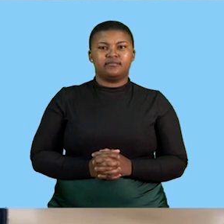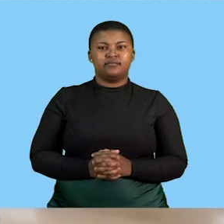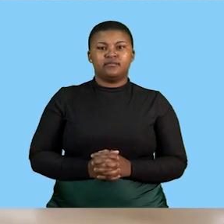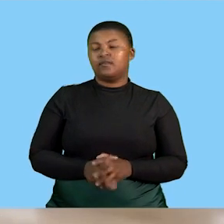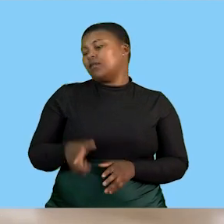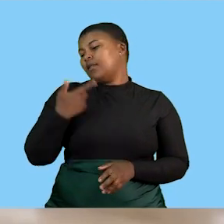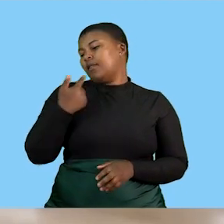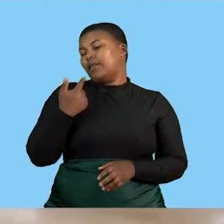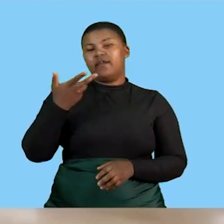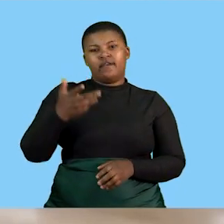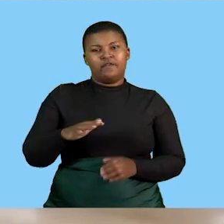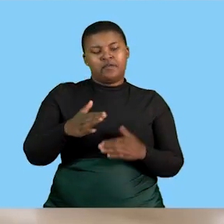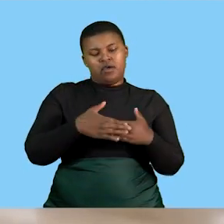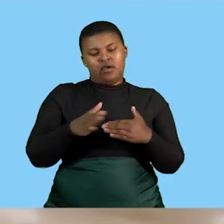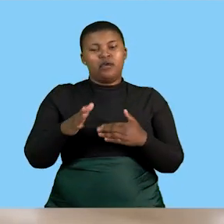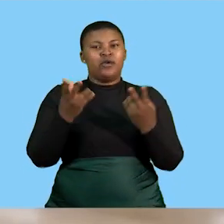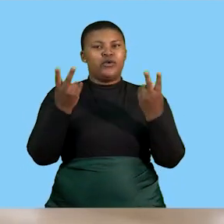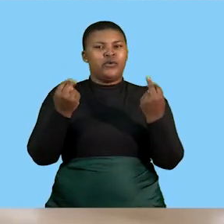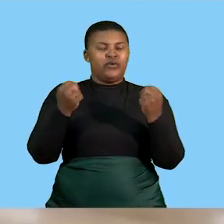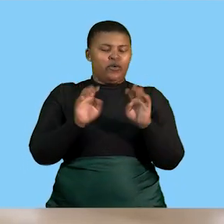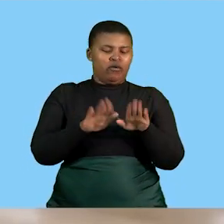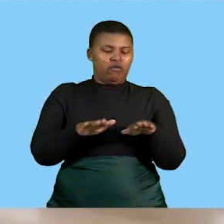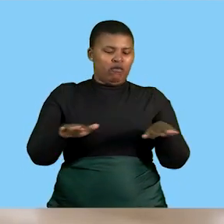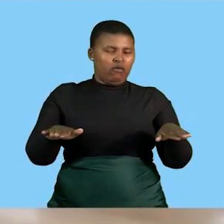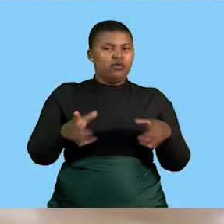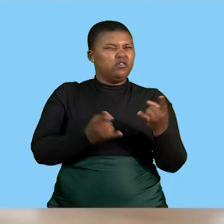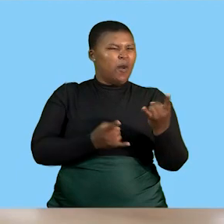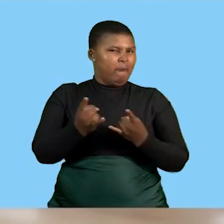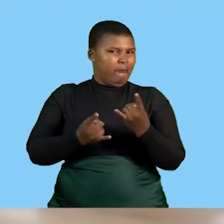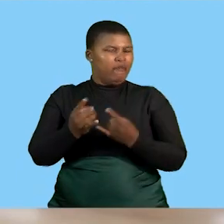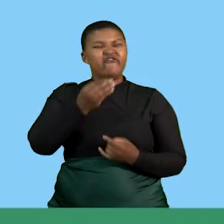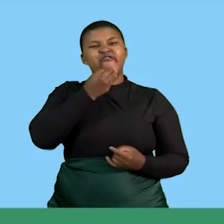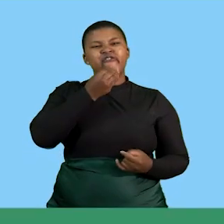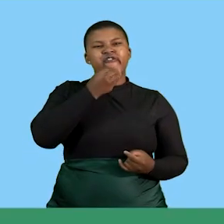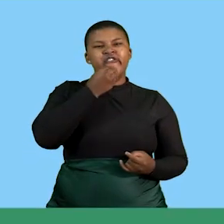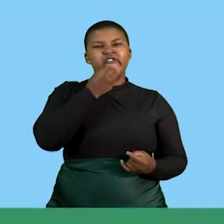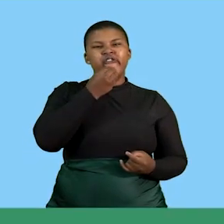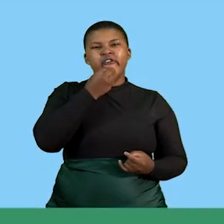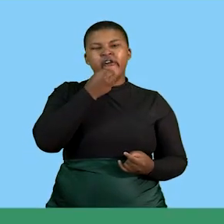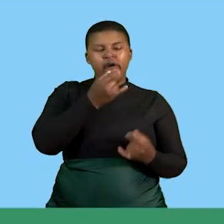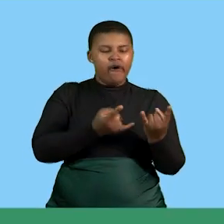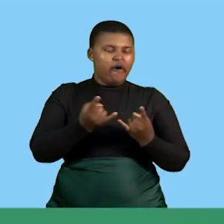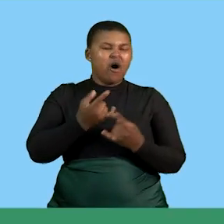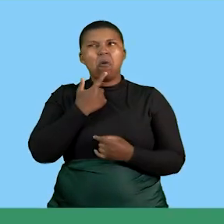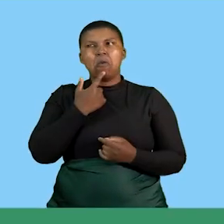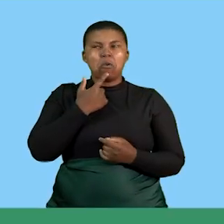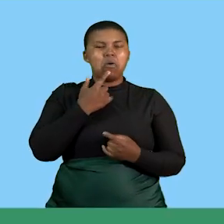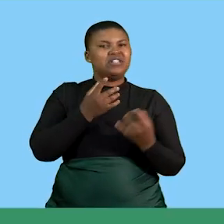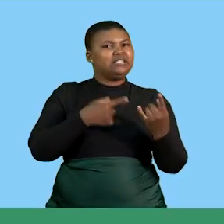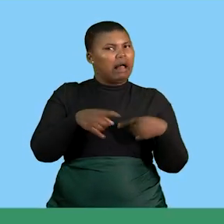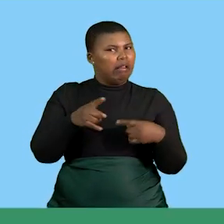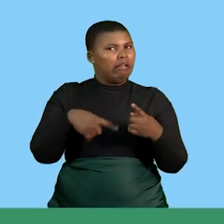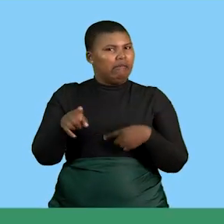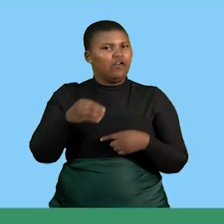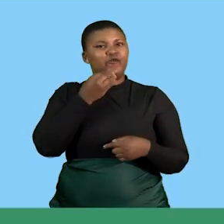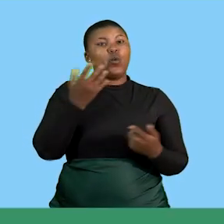new grocery store. I think it cut off here, in the area of Rashid Grocers. So we